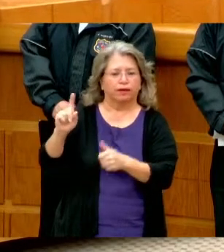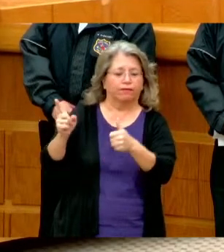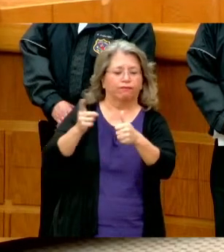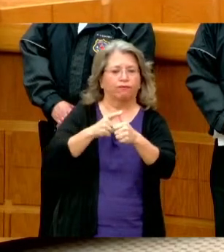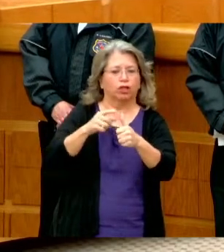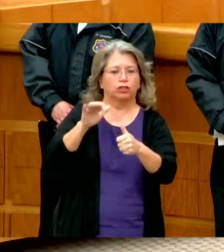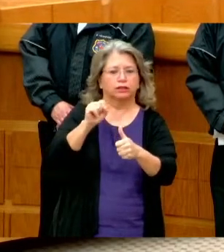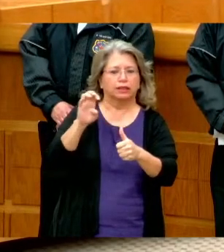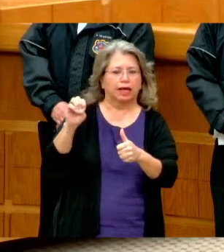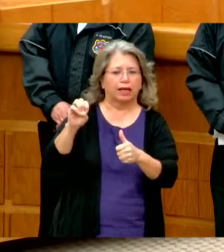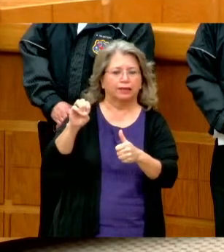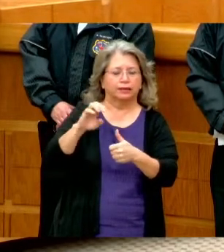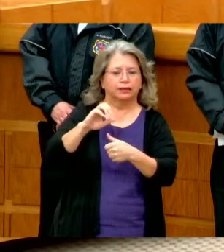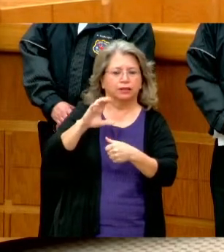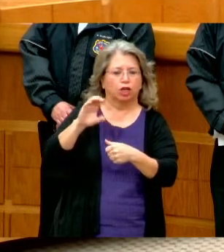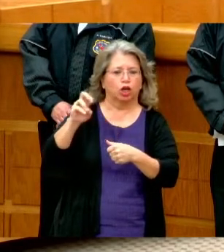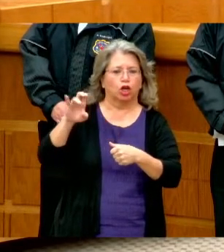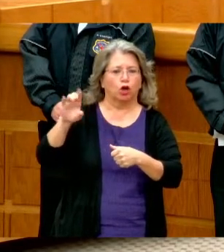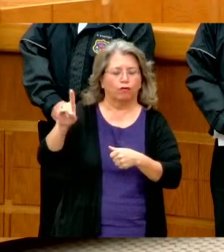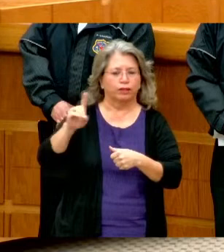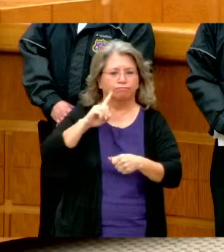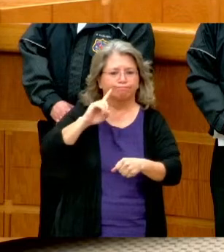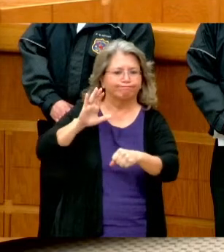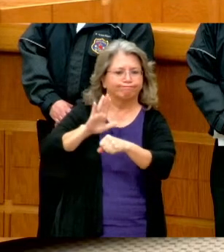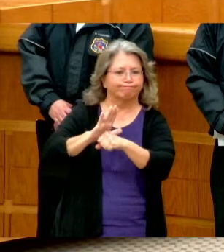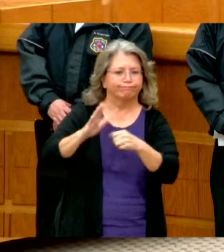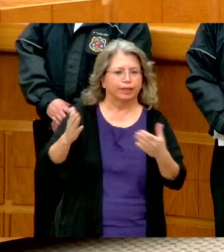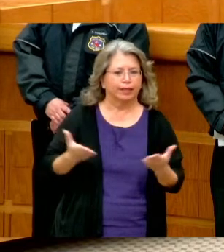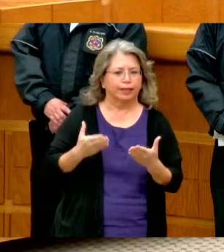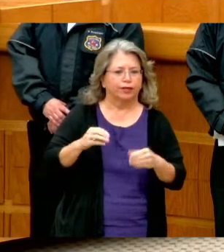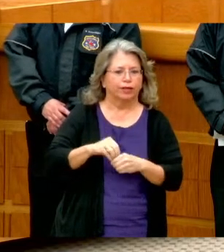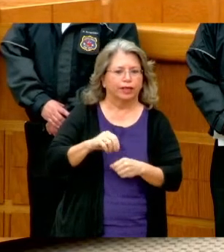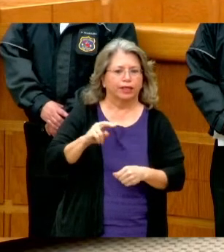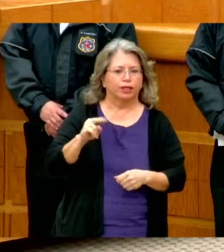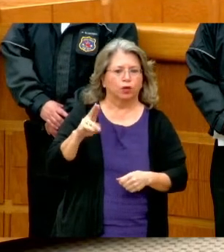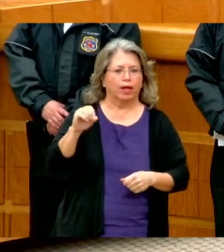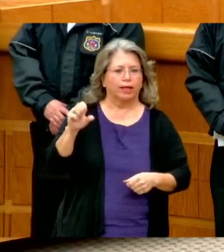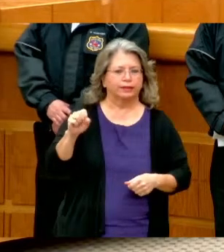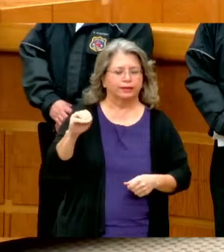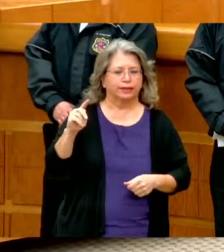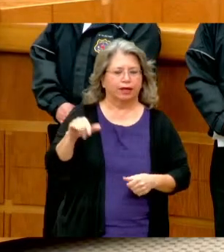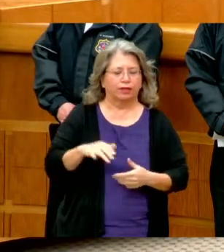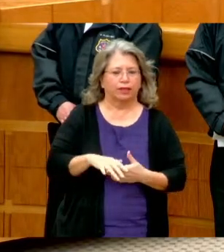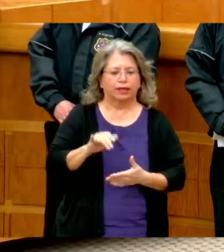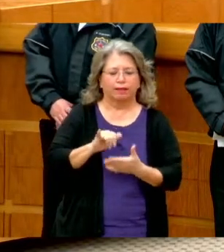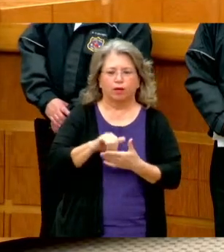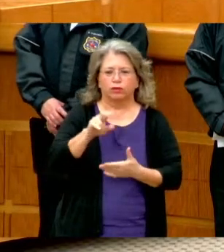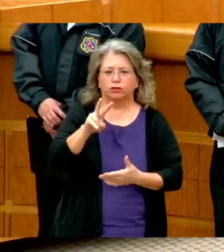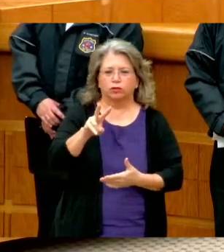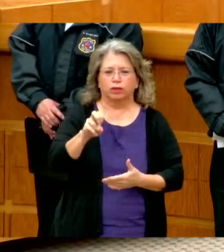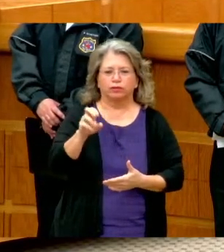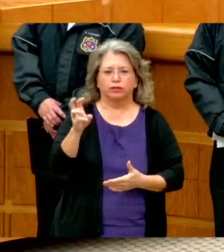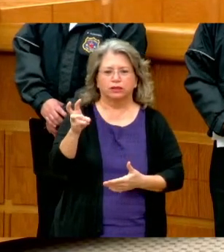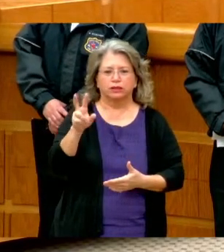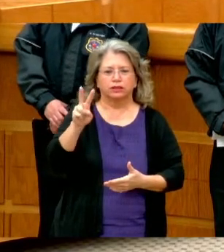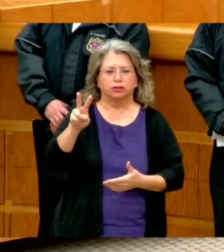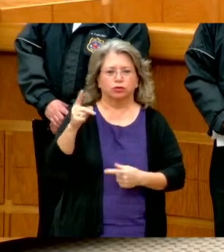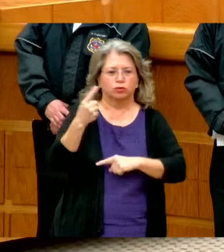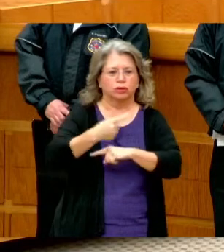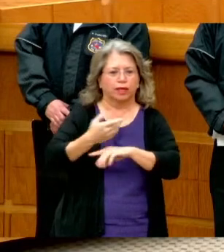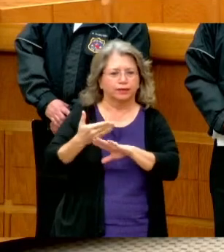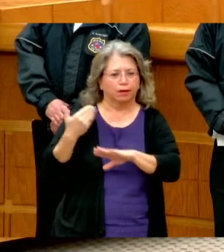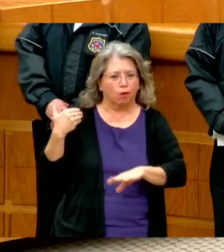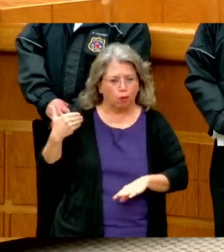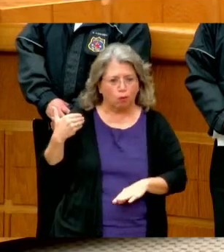COVID confirmed in Nueces County. That was 262 days ago. And today we're